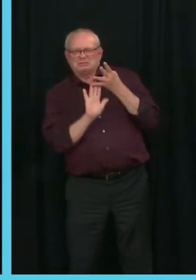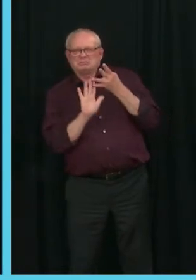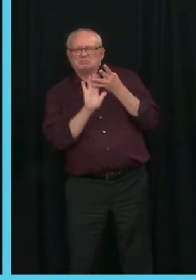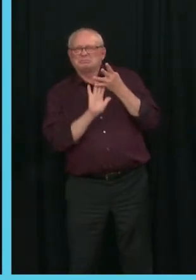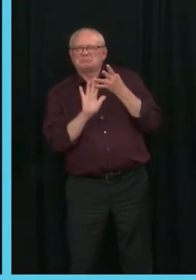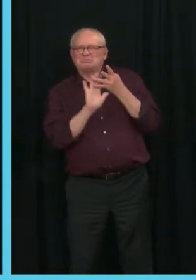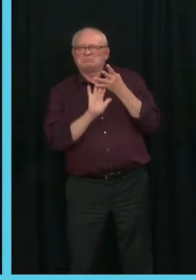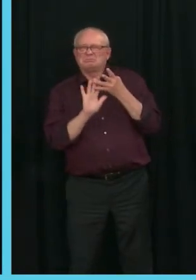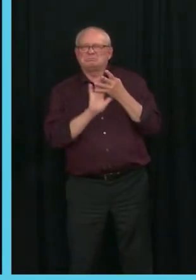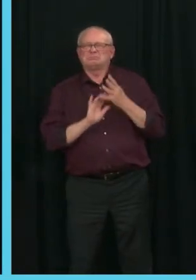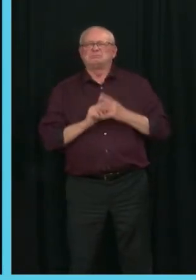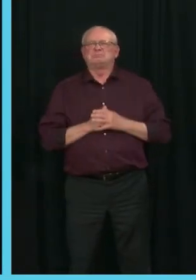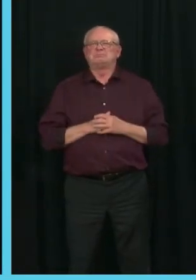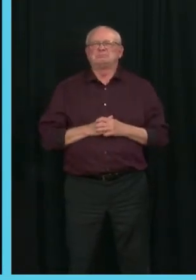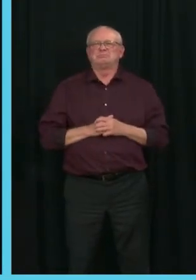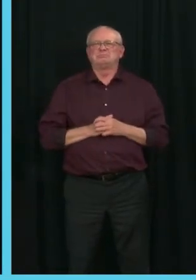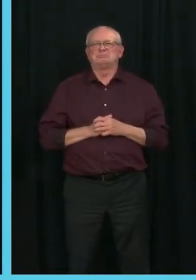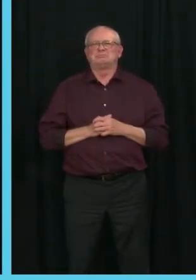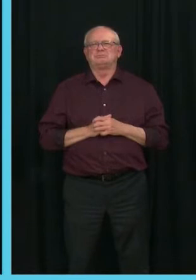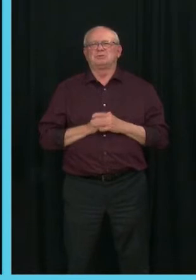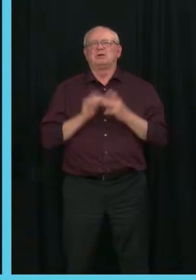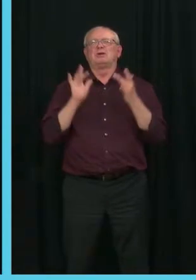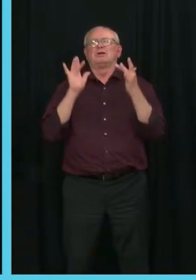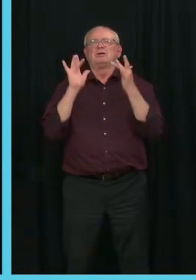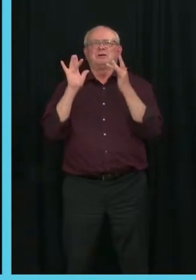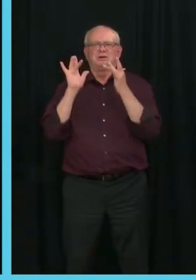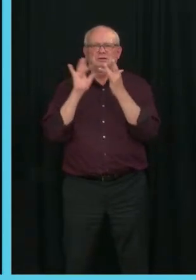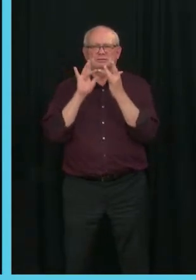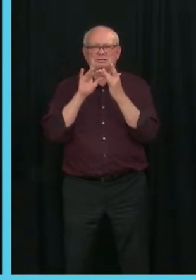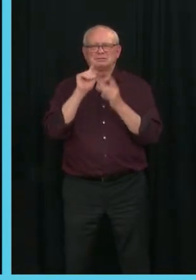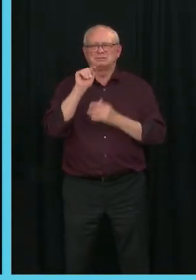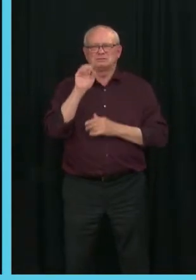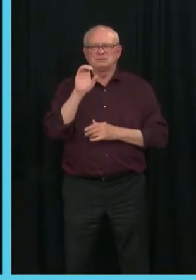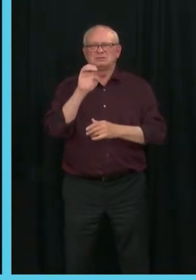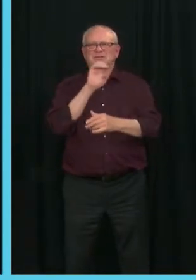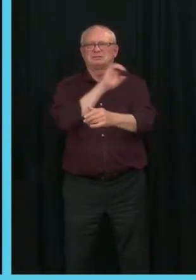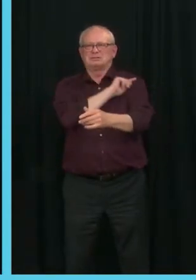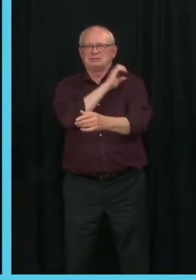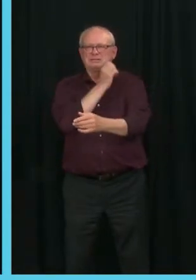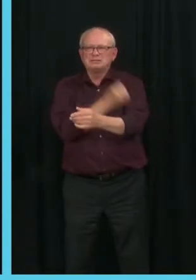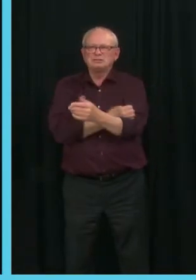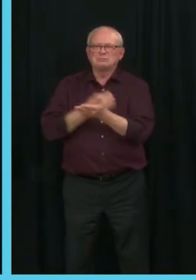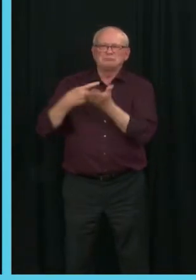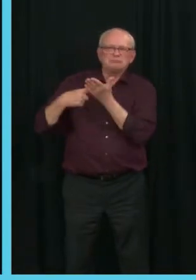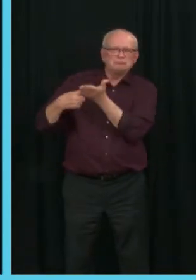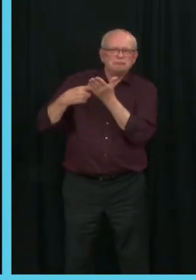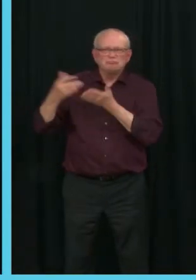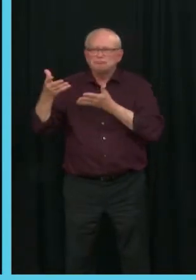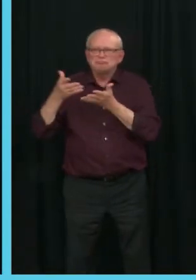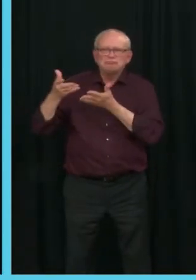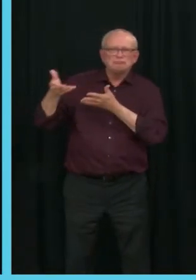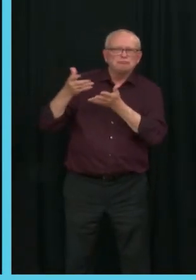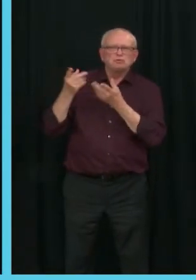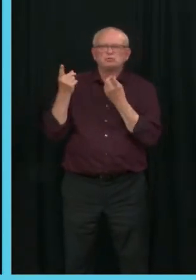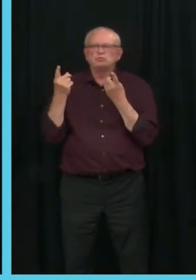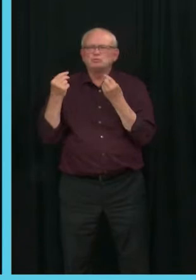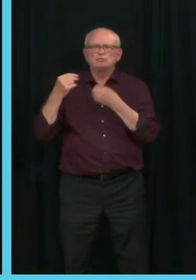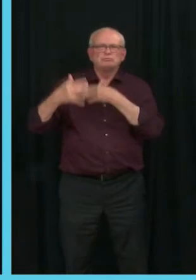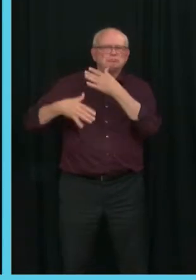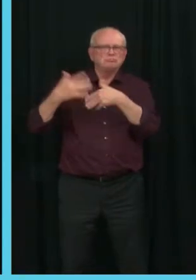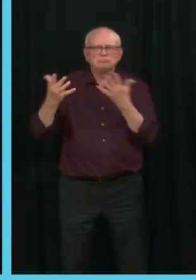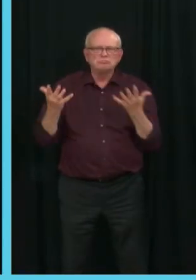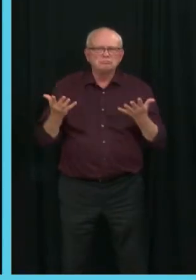We continue to remain in close contact with TC Energy about our legal strategy going forward, and we'll announce